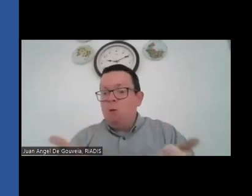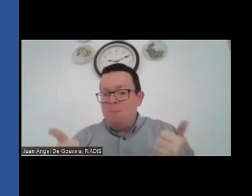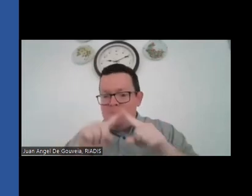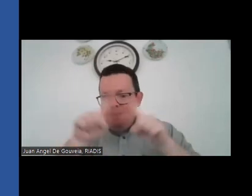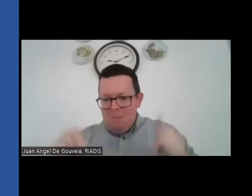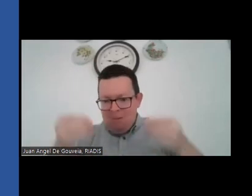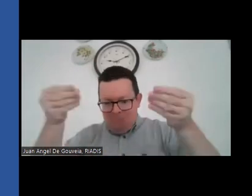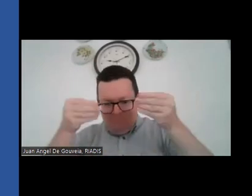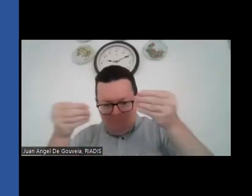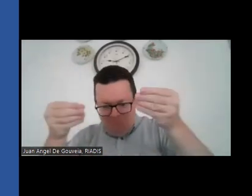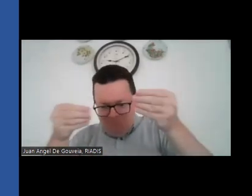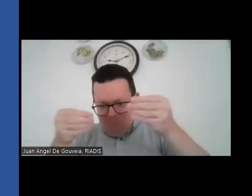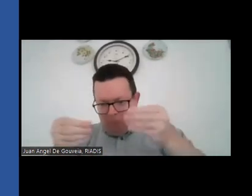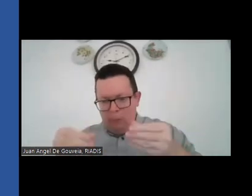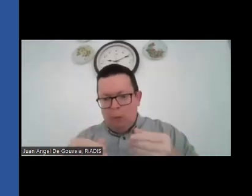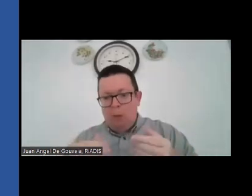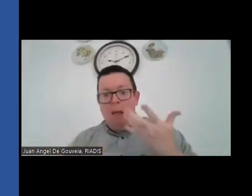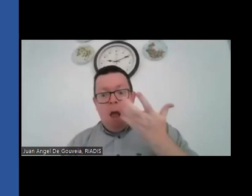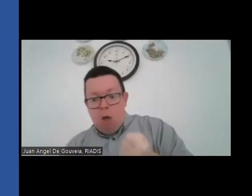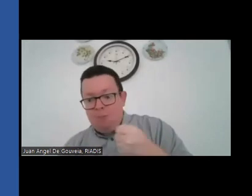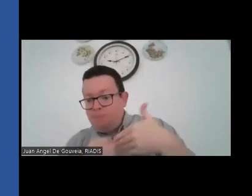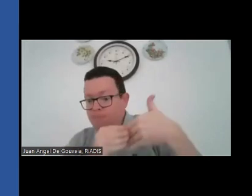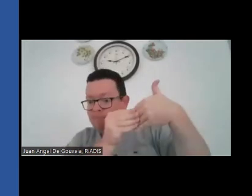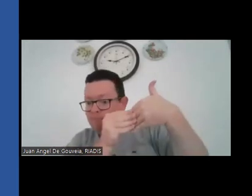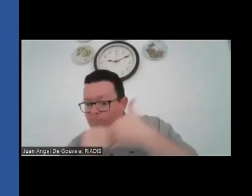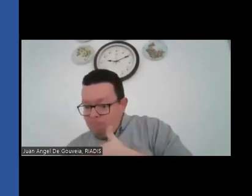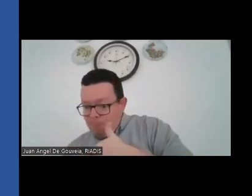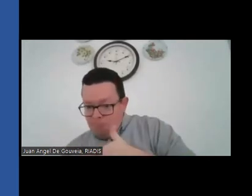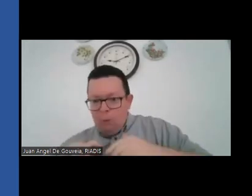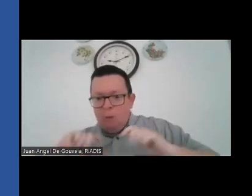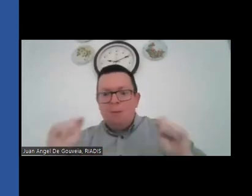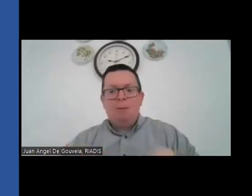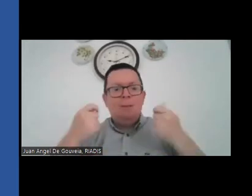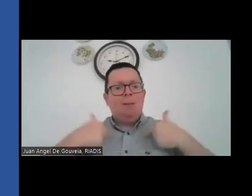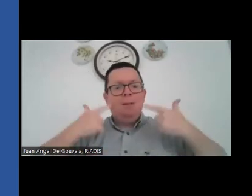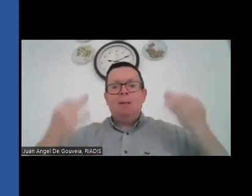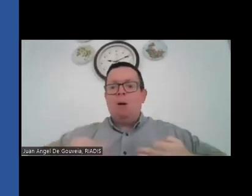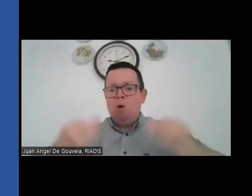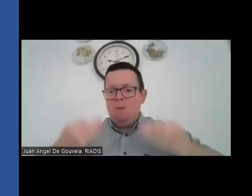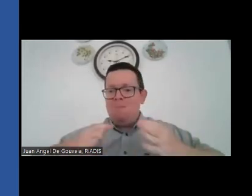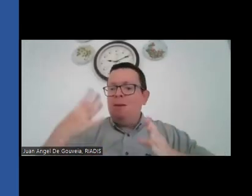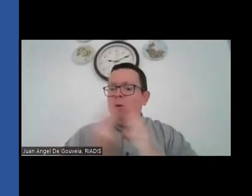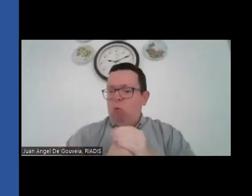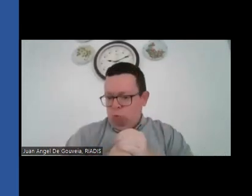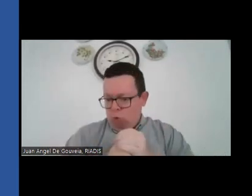efforts to strengthen health systems with a focus on inclusion and resilience.